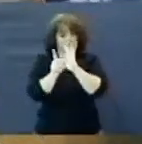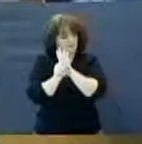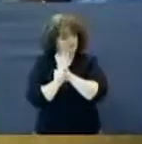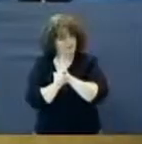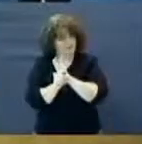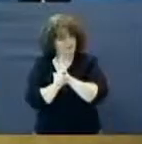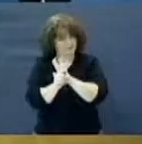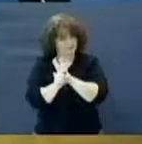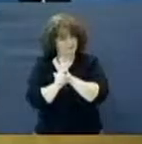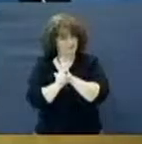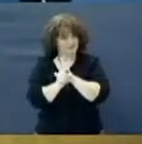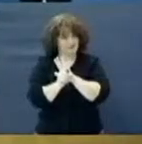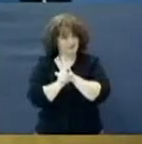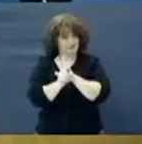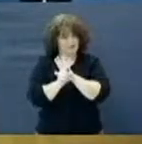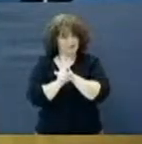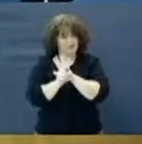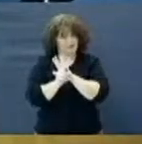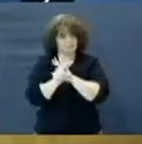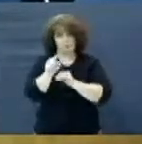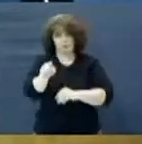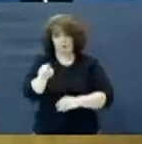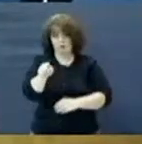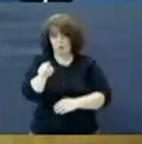Hold on. Now you may.